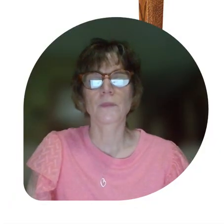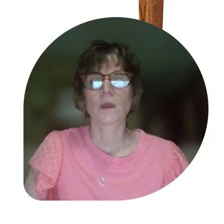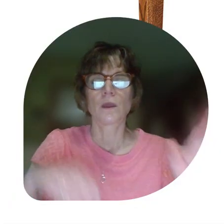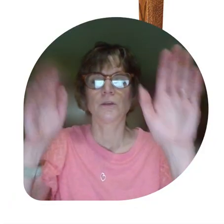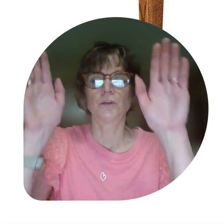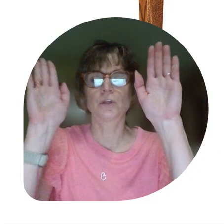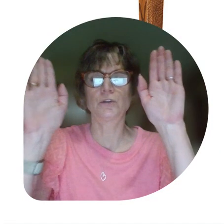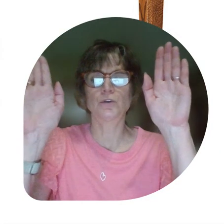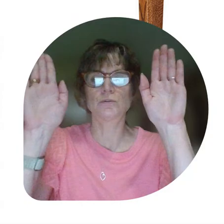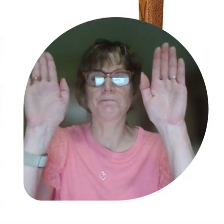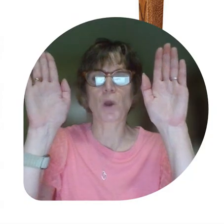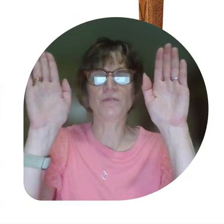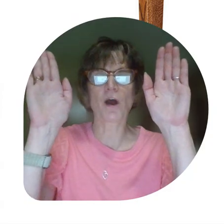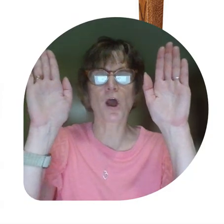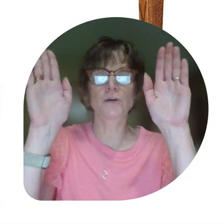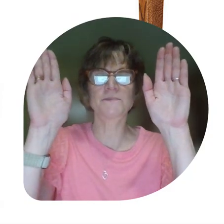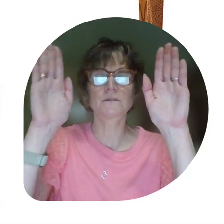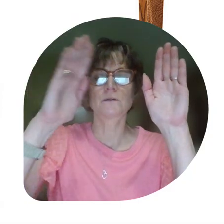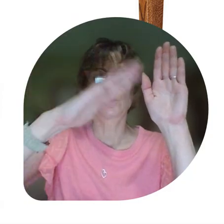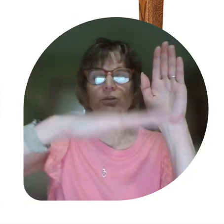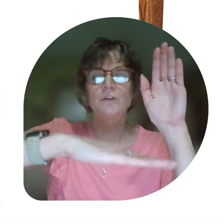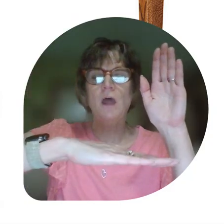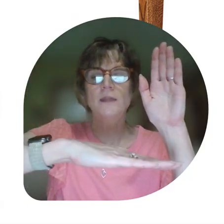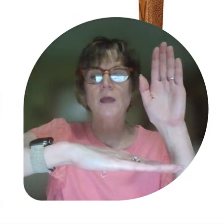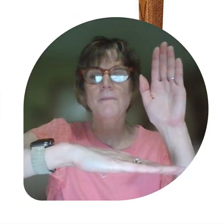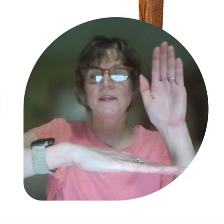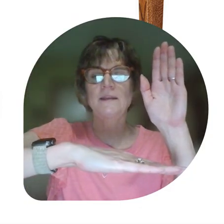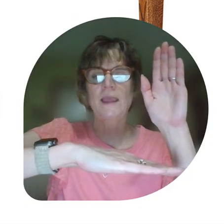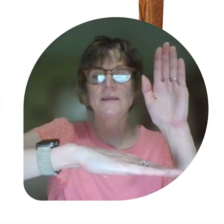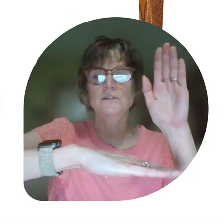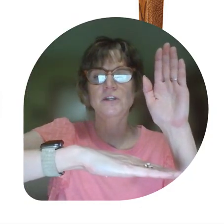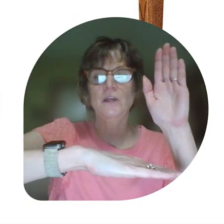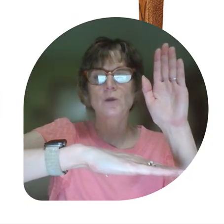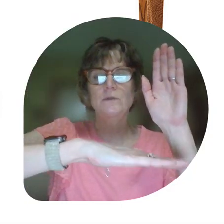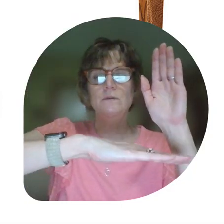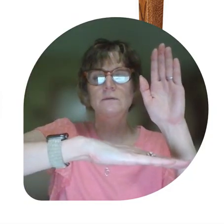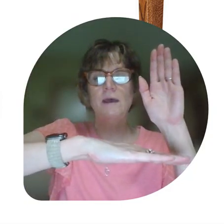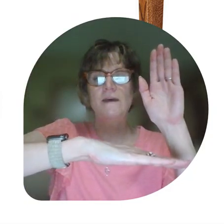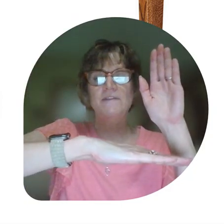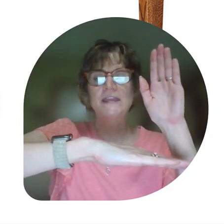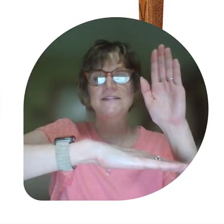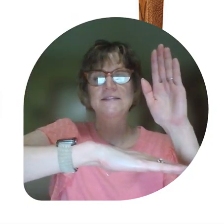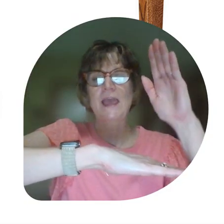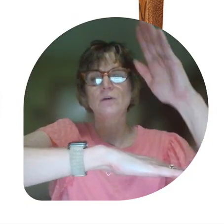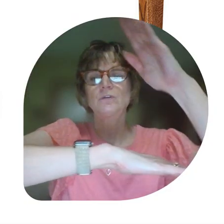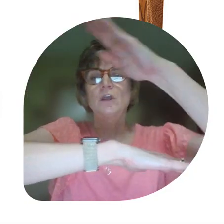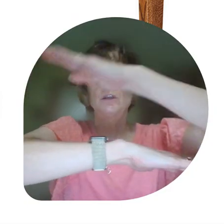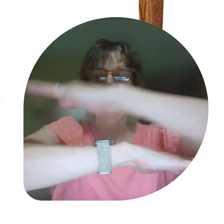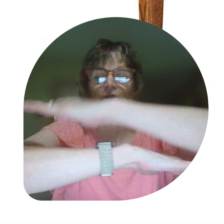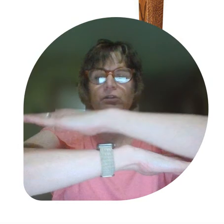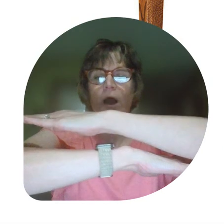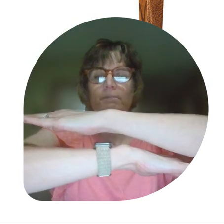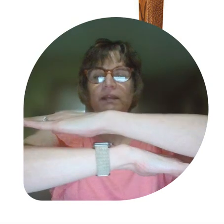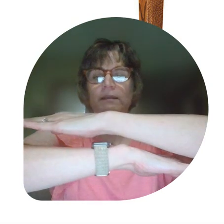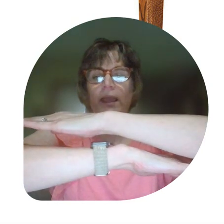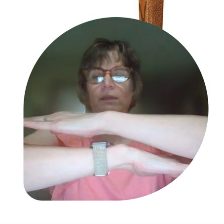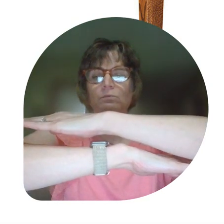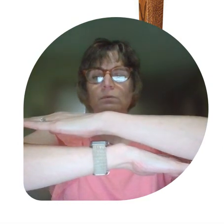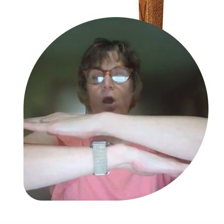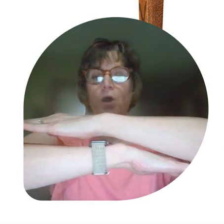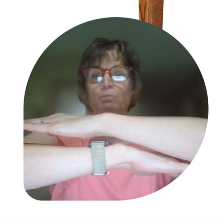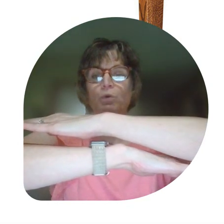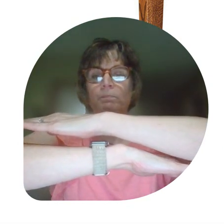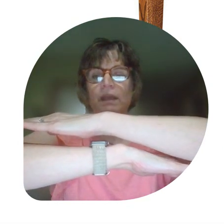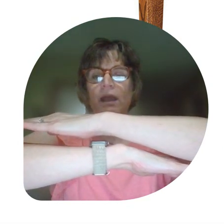Table. You're going to use both arms. Your non-dominant hand is going to go face down. Your dominant